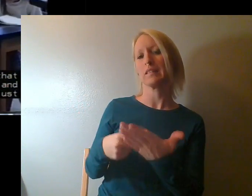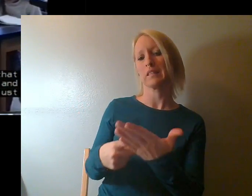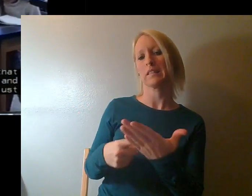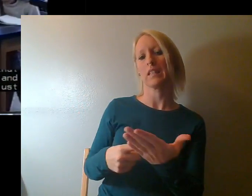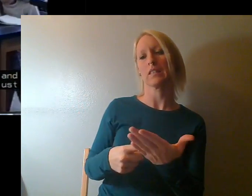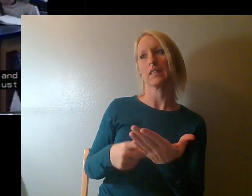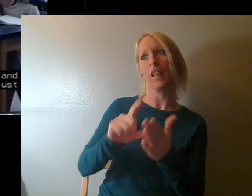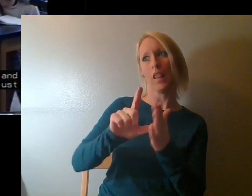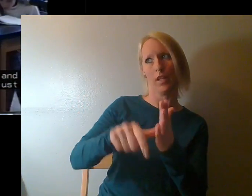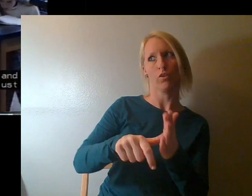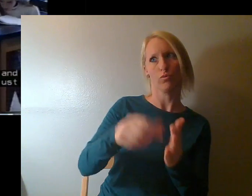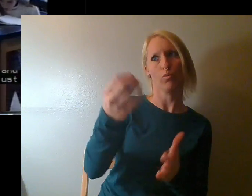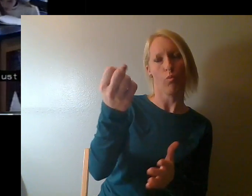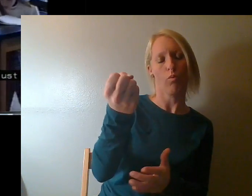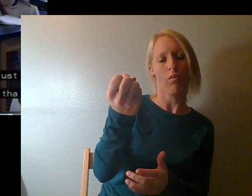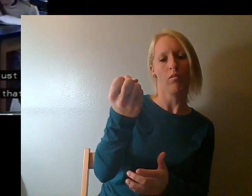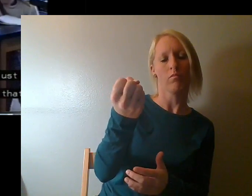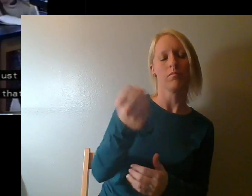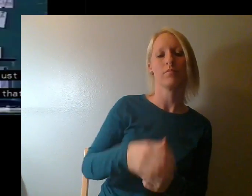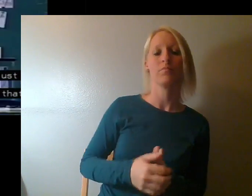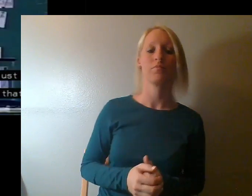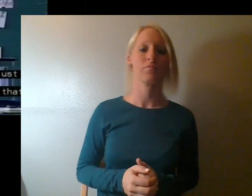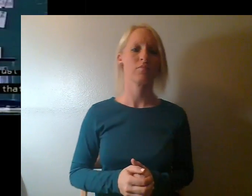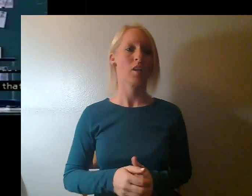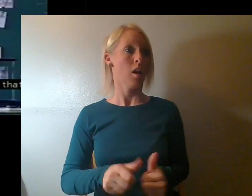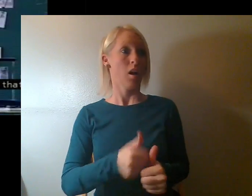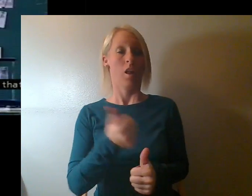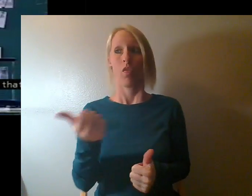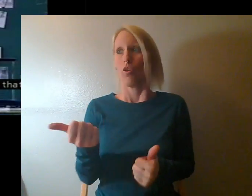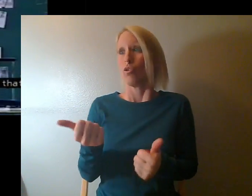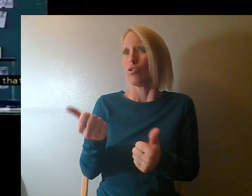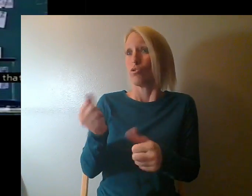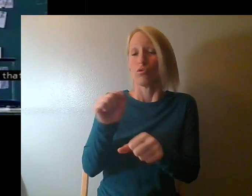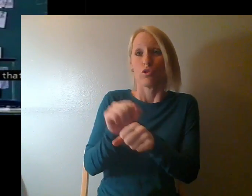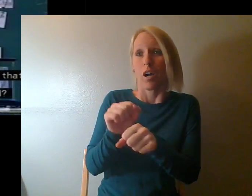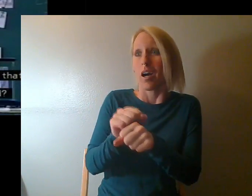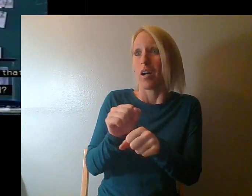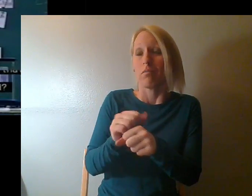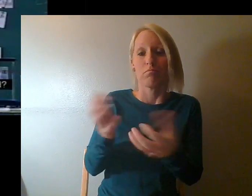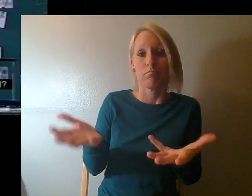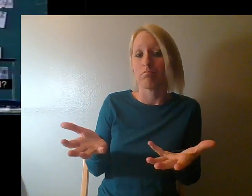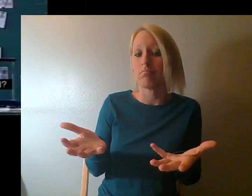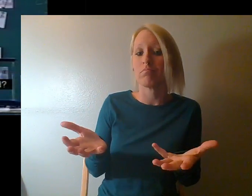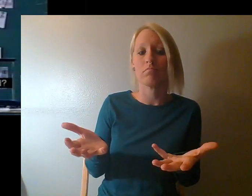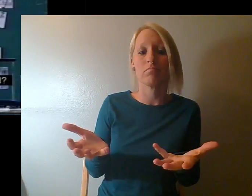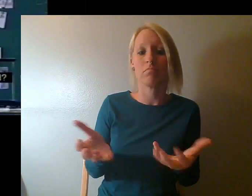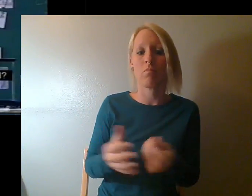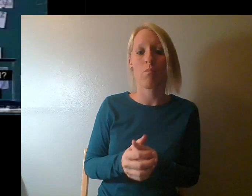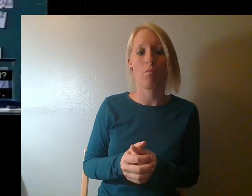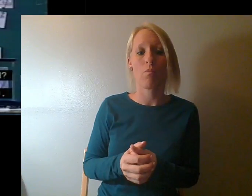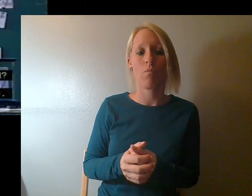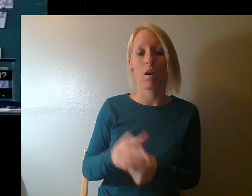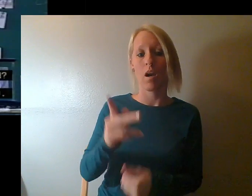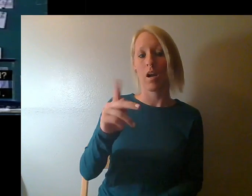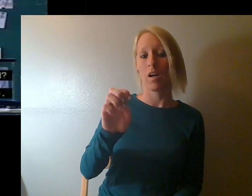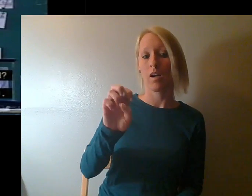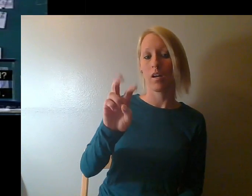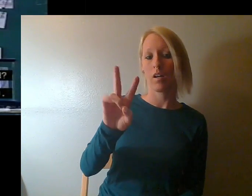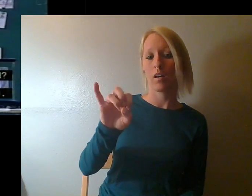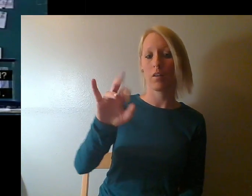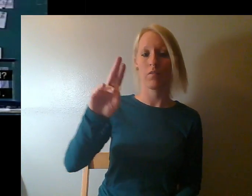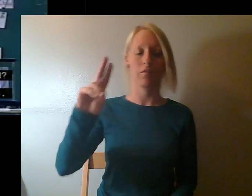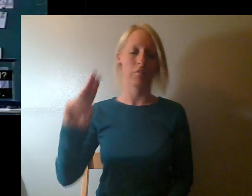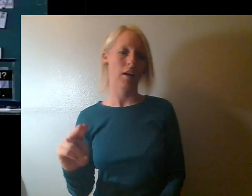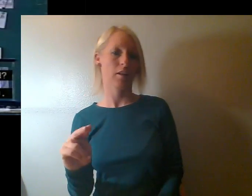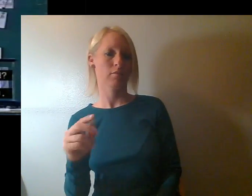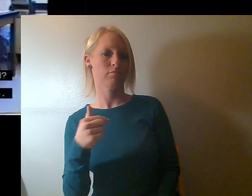few minutes. Okay? But is there any other job that the cell membrane does or anything else we should add? Kevin? Well, on a location in plant cells, wasn't